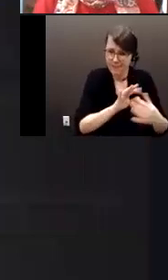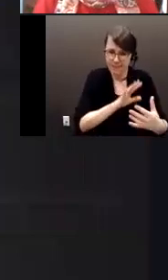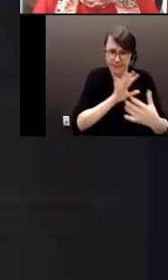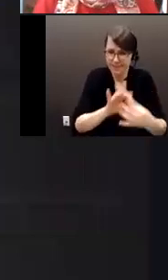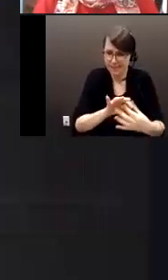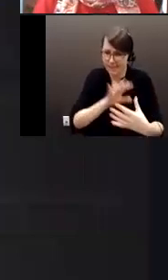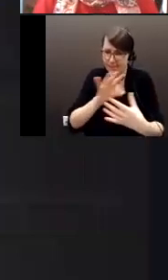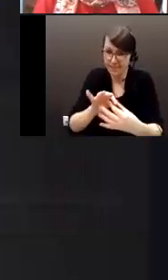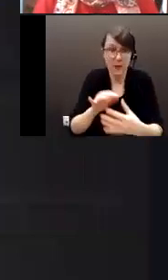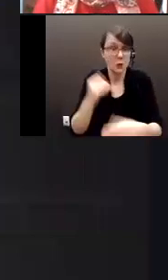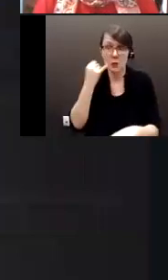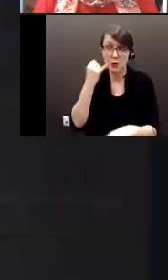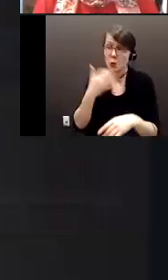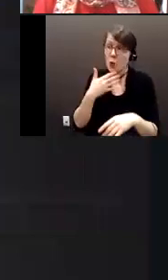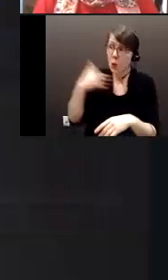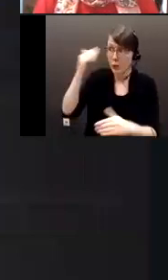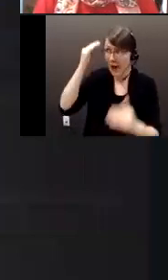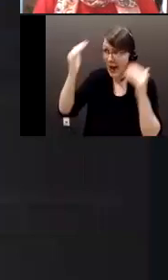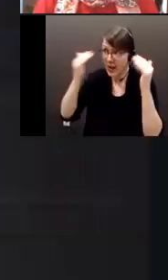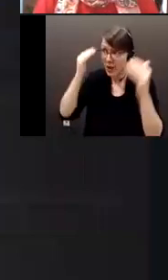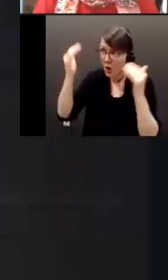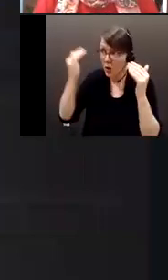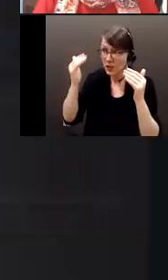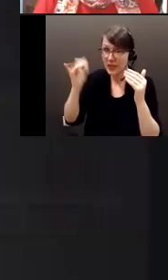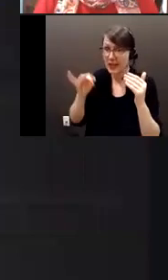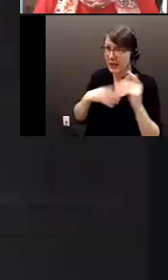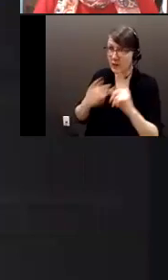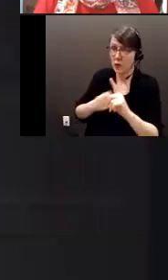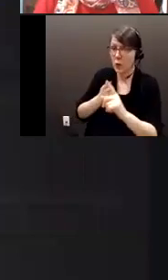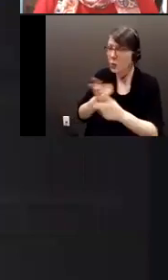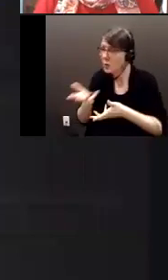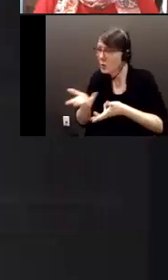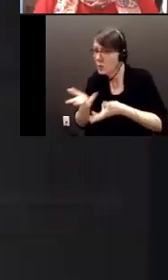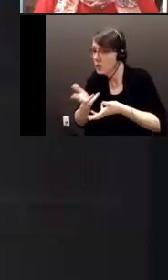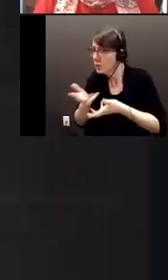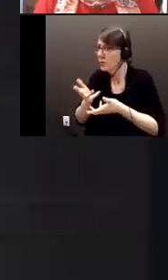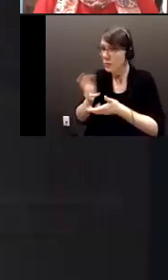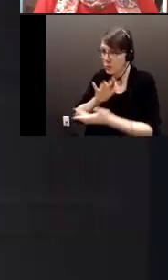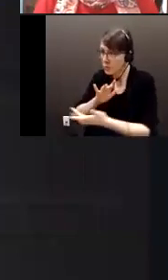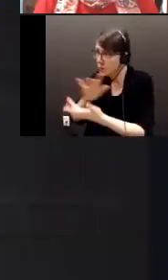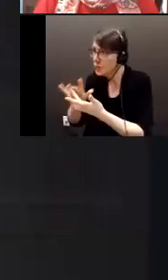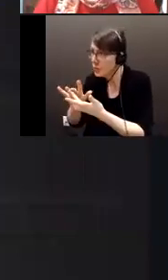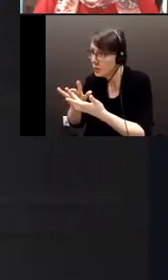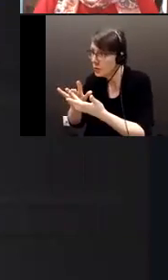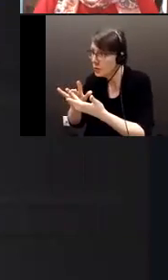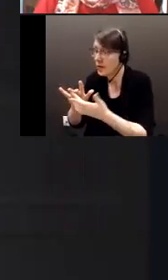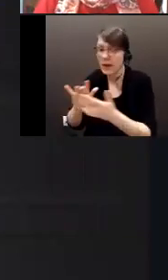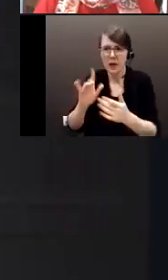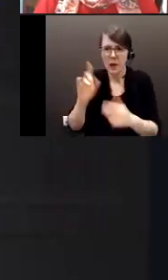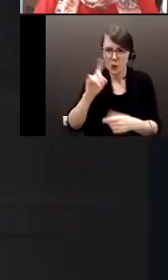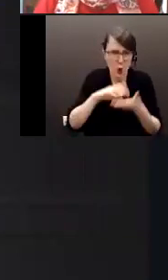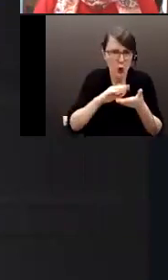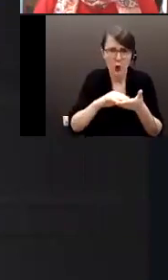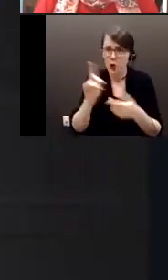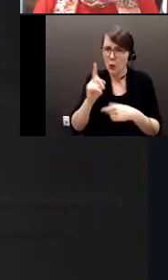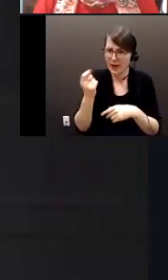older adults, what better place to get information and to learn and to understand the needs of that